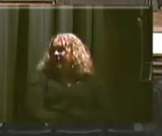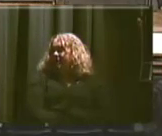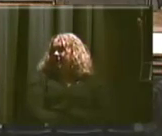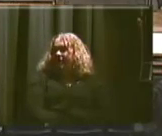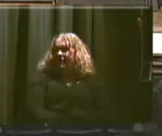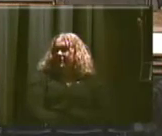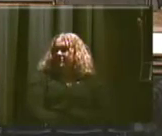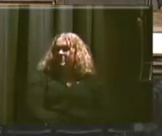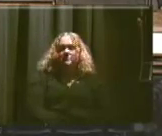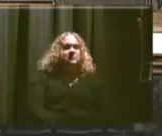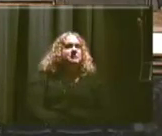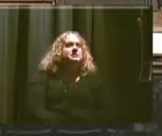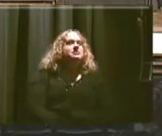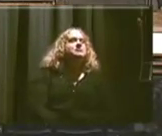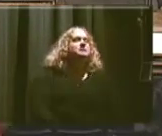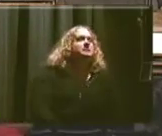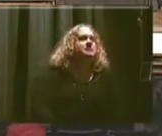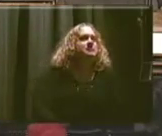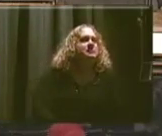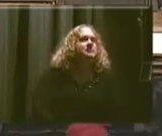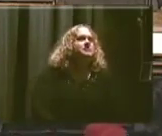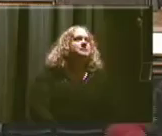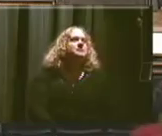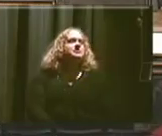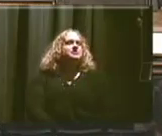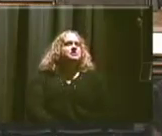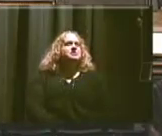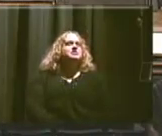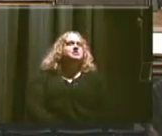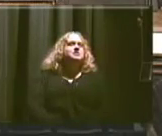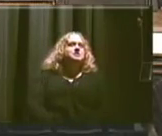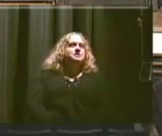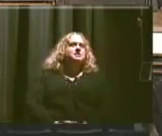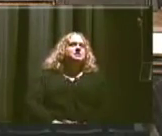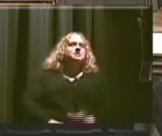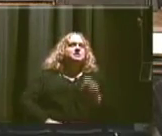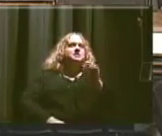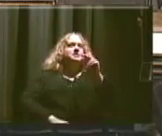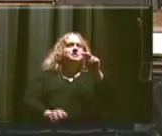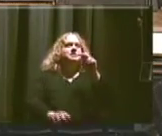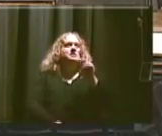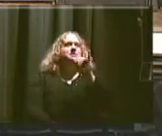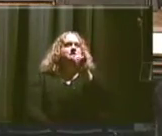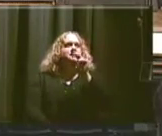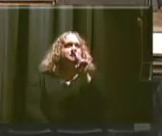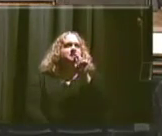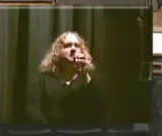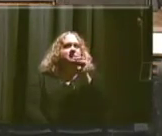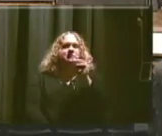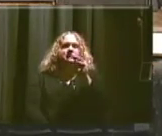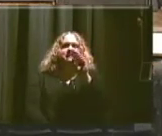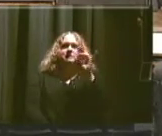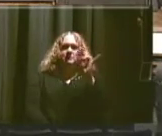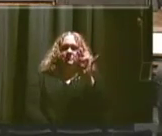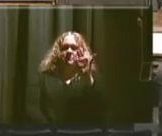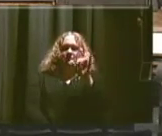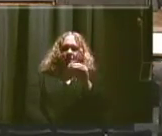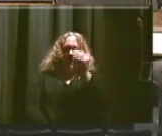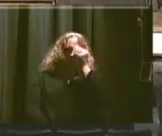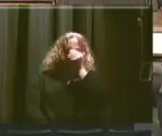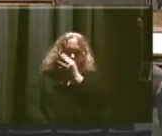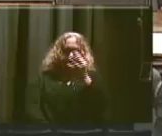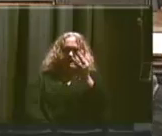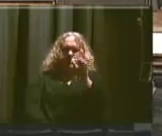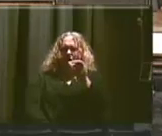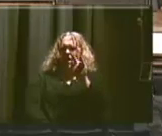Okay, we next move to item 7, which is the information item, the Board